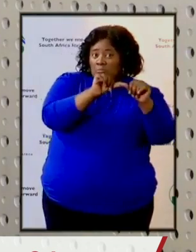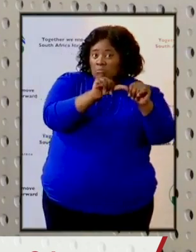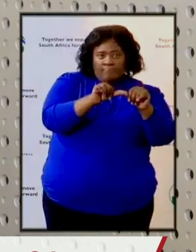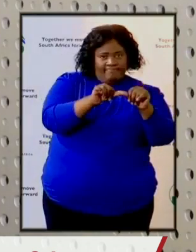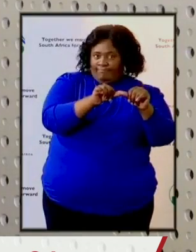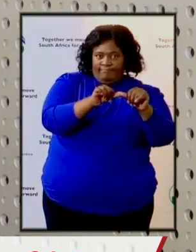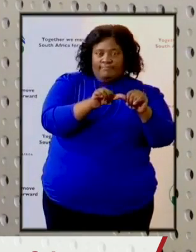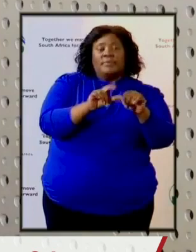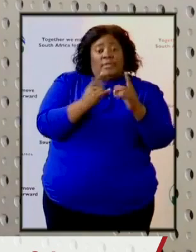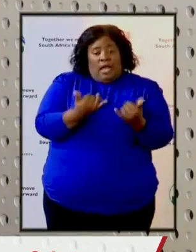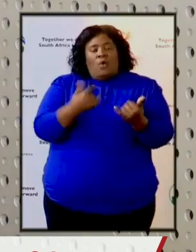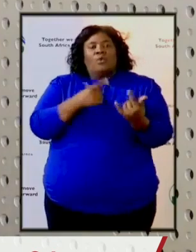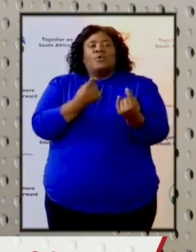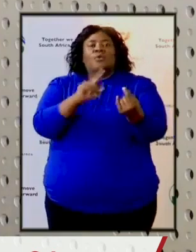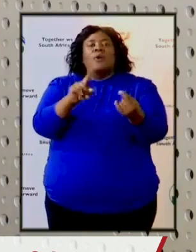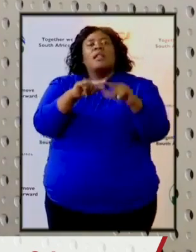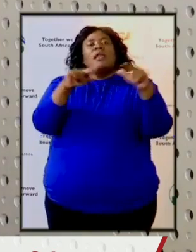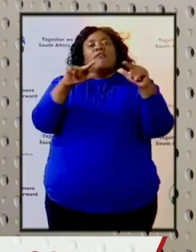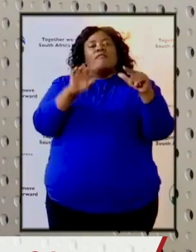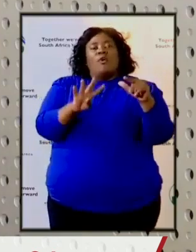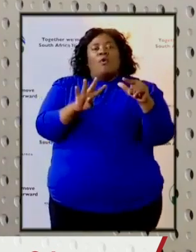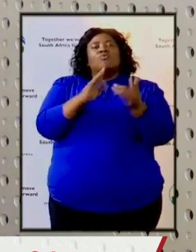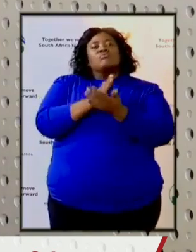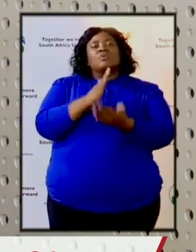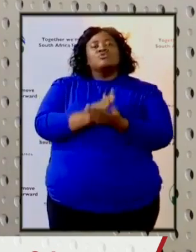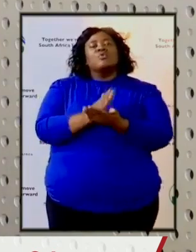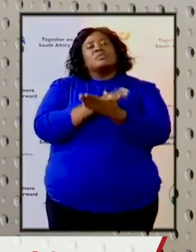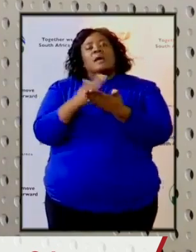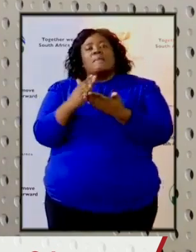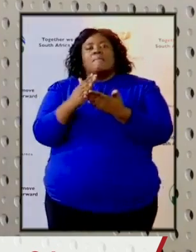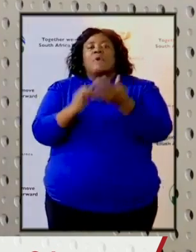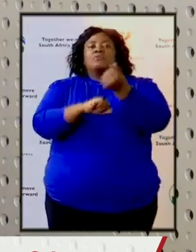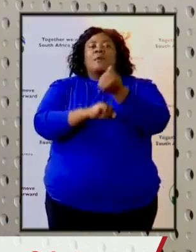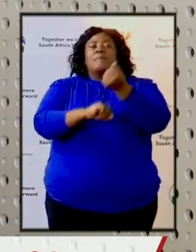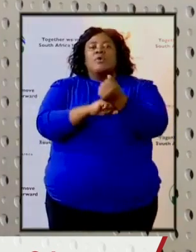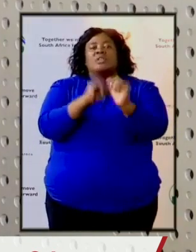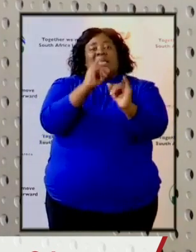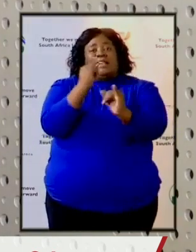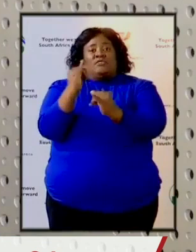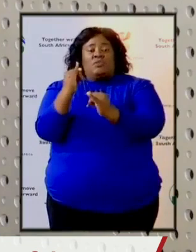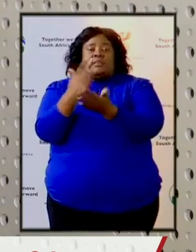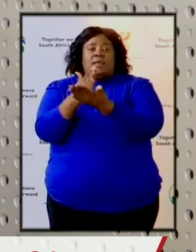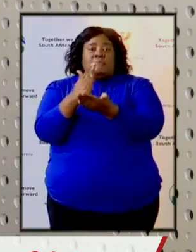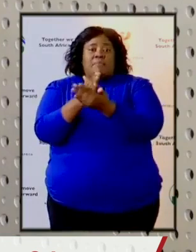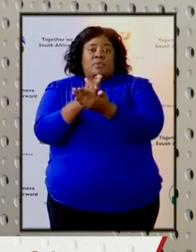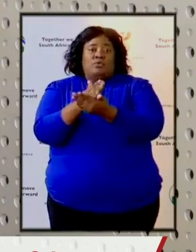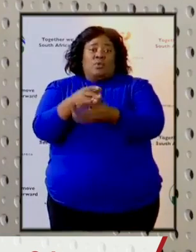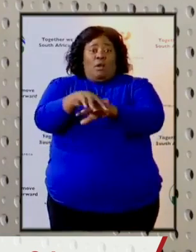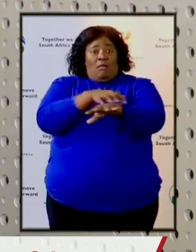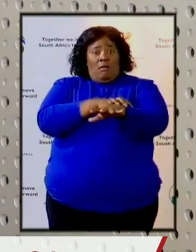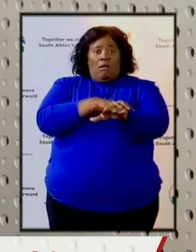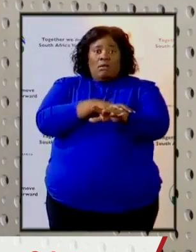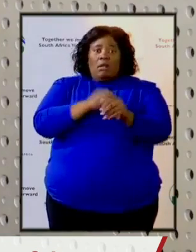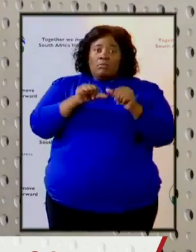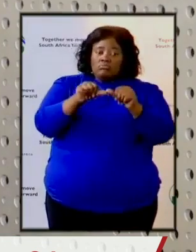what we've done now in level 4 is to make sure that some of the supporting industry that make agriculture to function